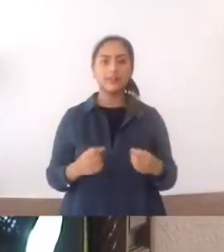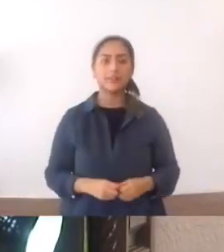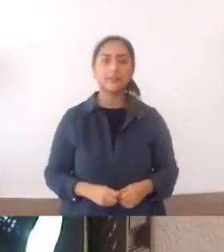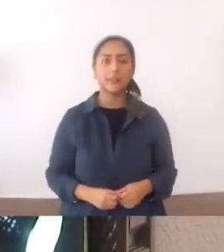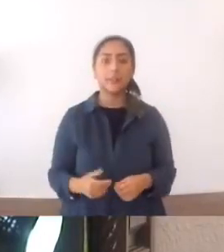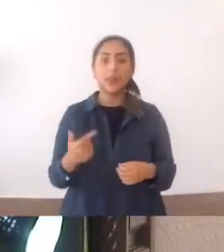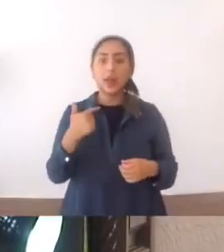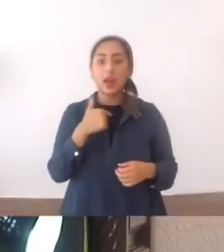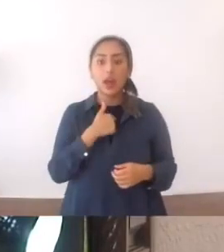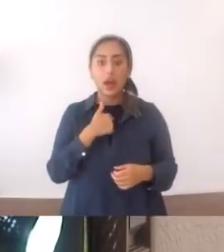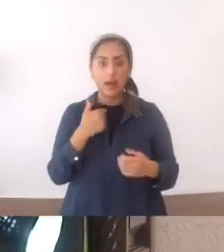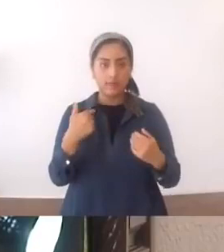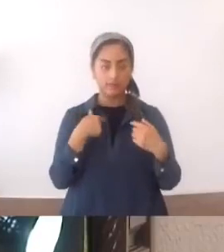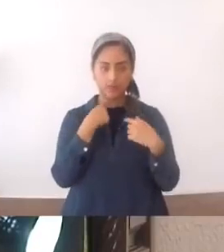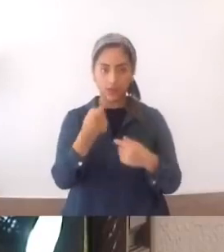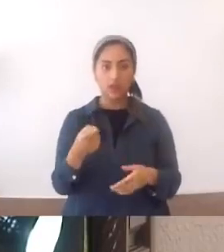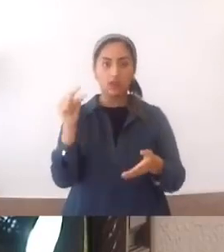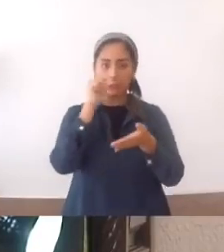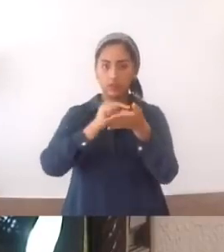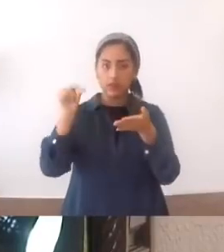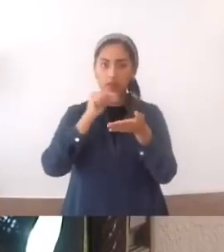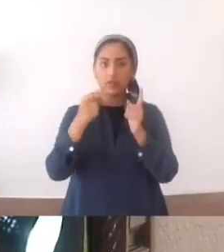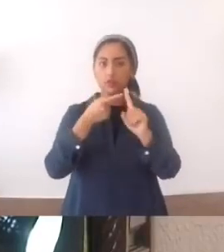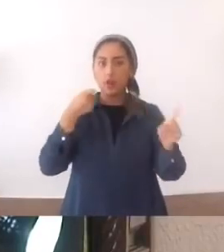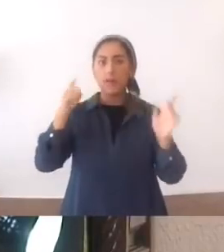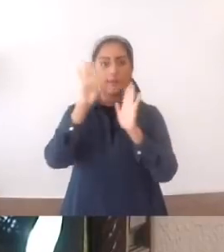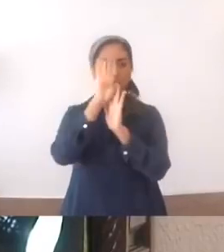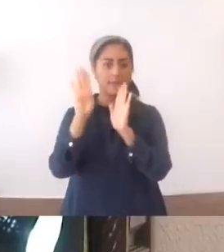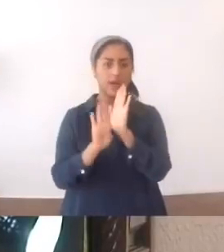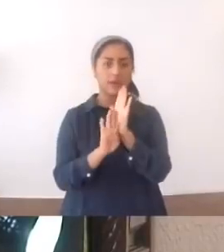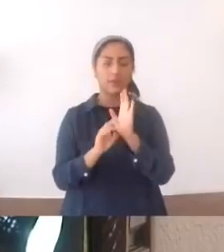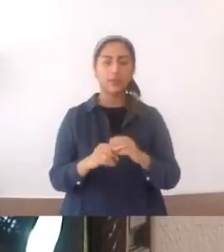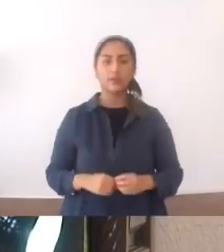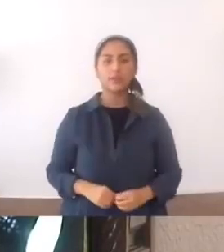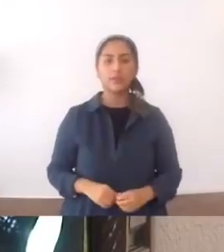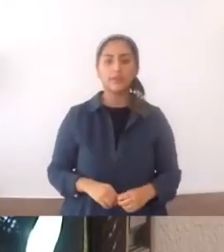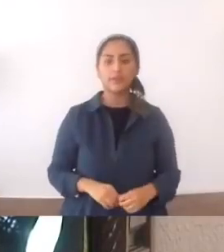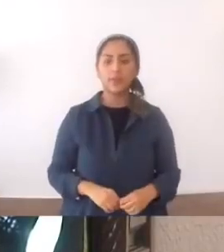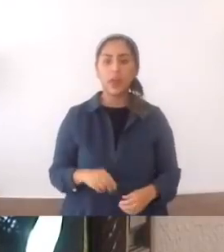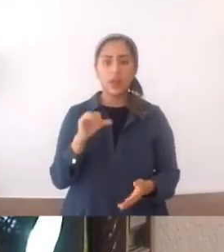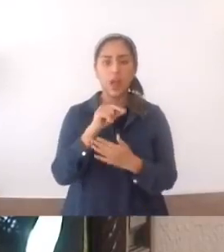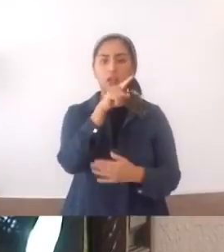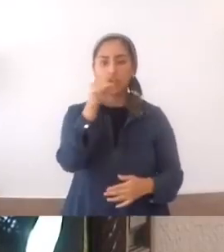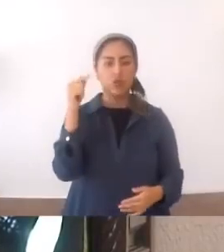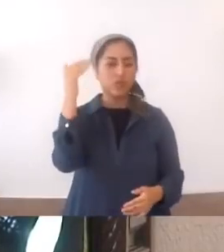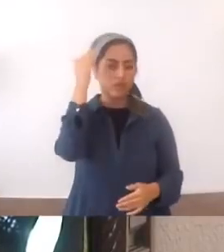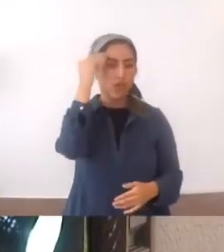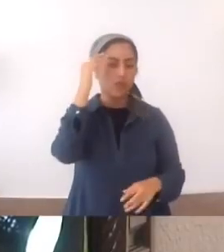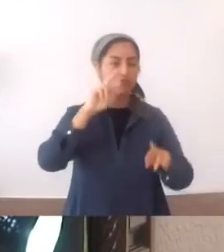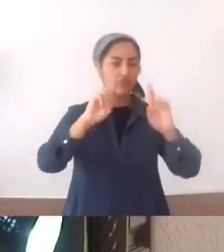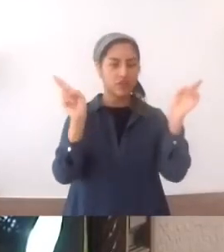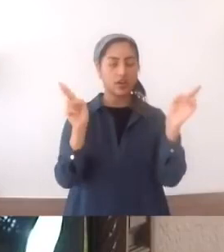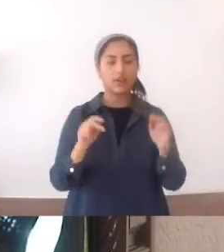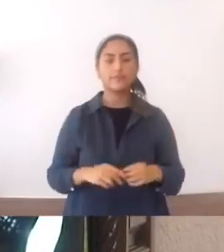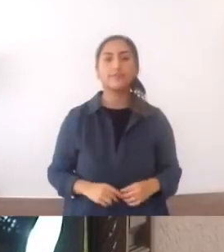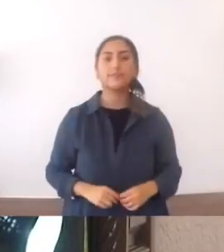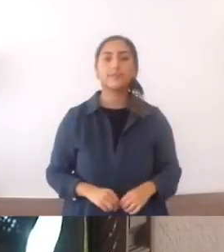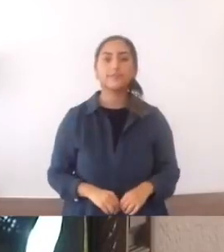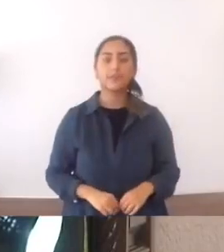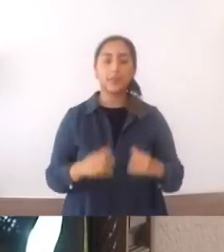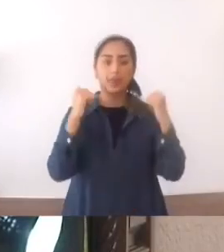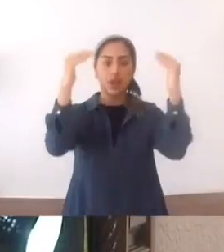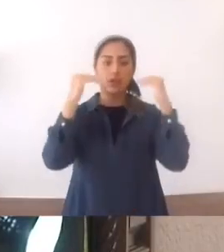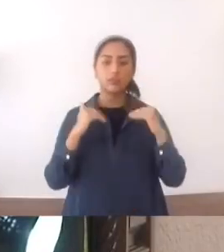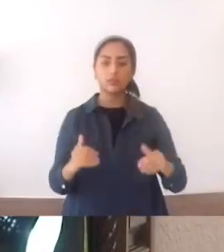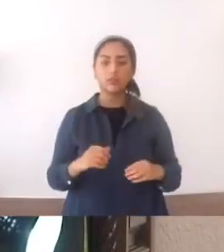blood cleanses for all sin. Estoy mencionando citas de la Biblia, de la Tanaj, And mentioning verses of the Bible que of tú ya the te Tanakh sabes de memoria.